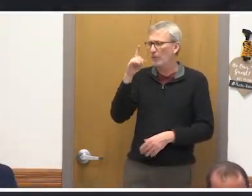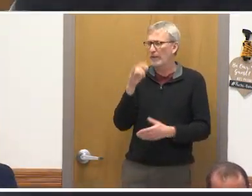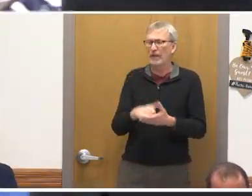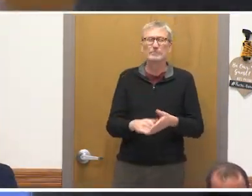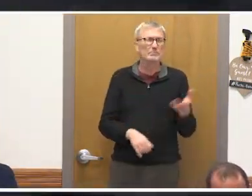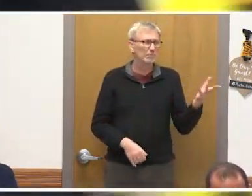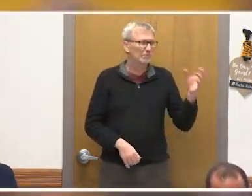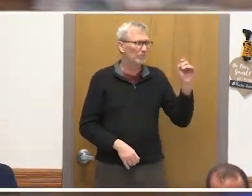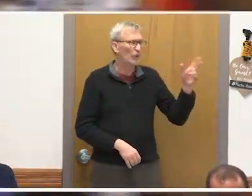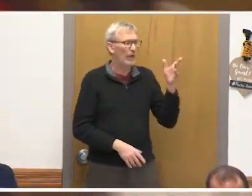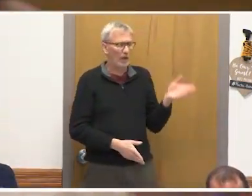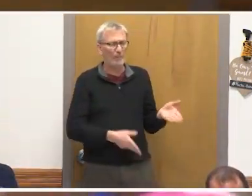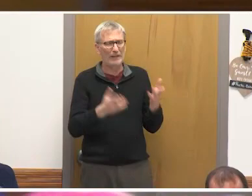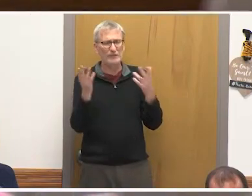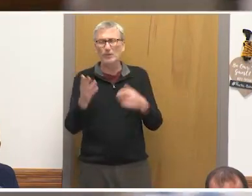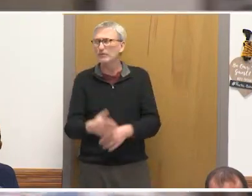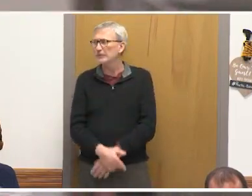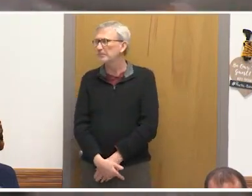over to Domi real quick.